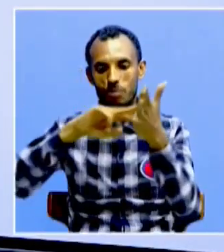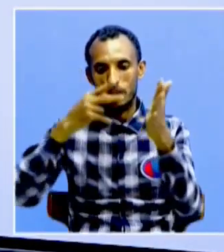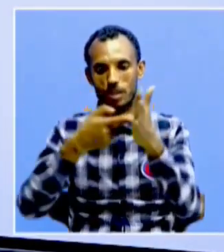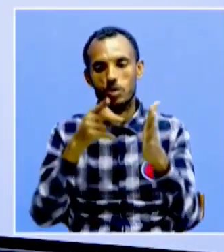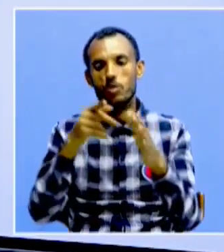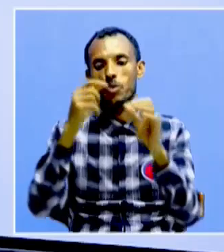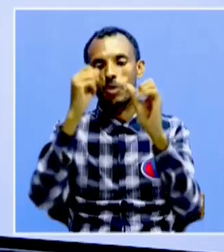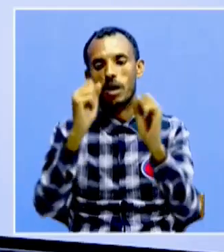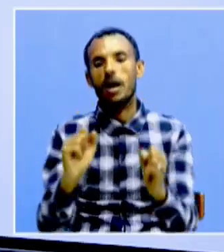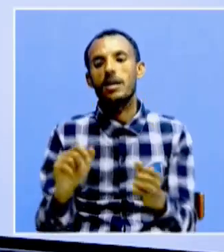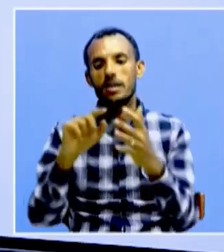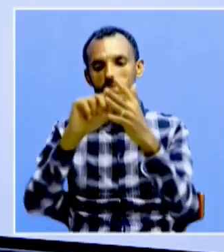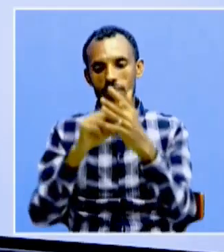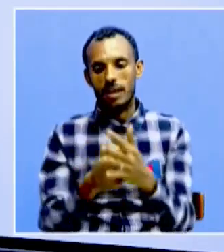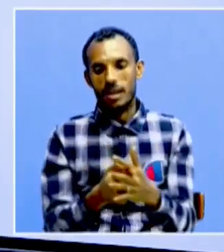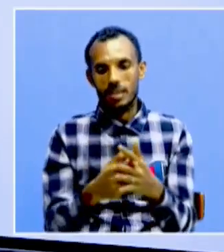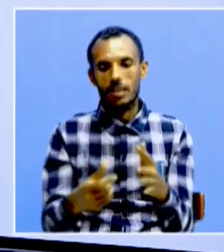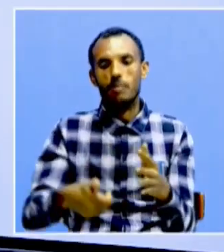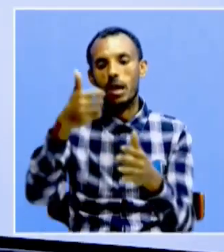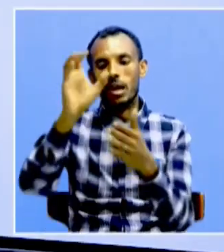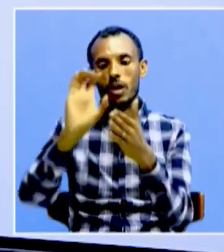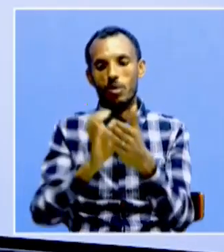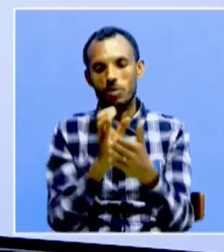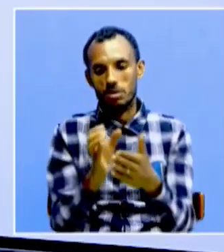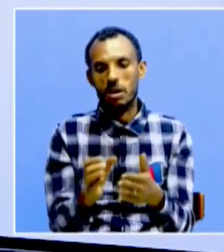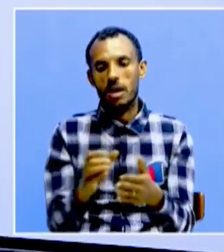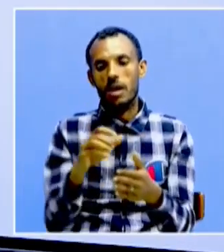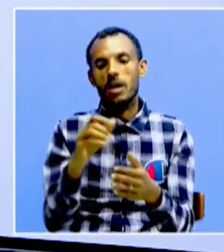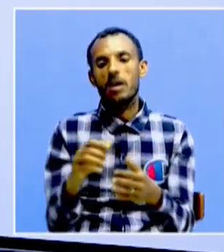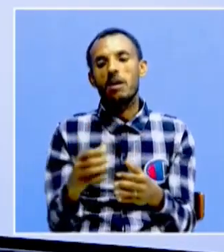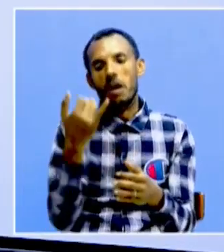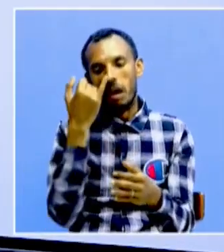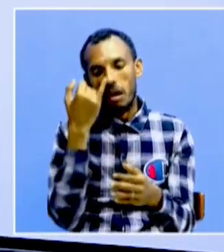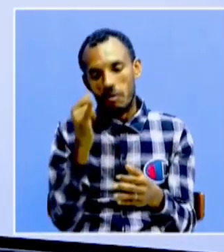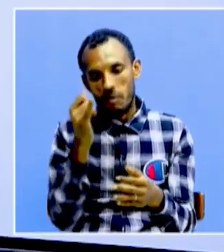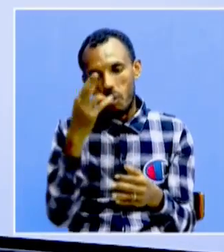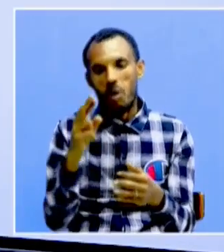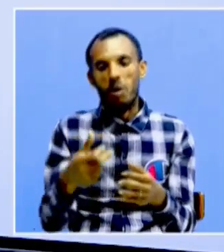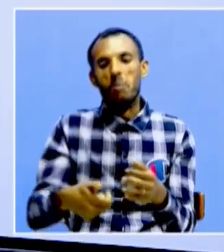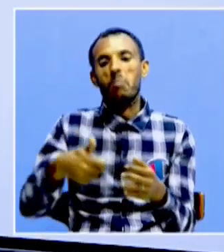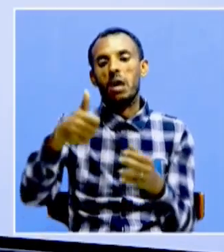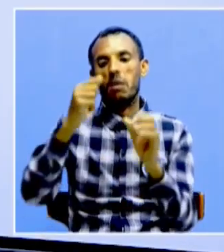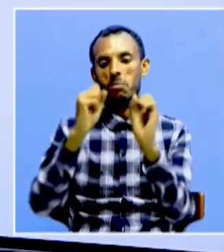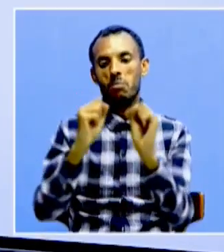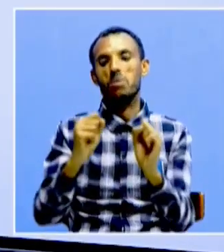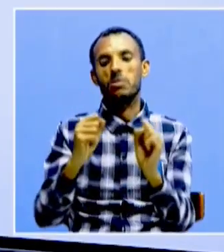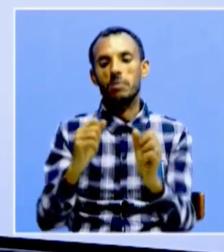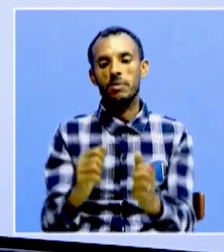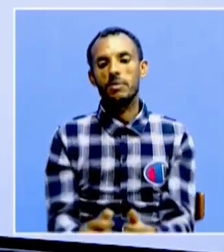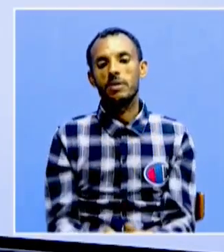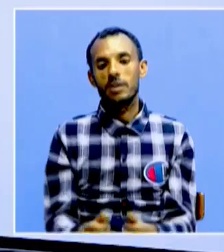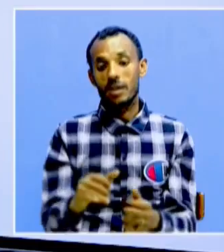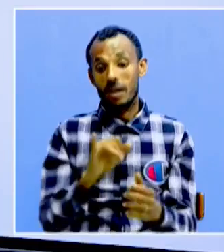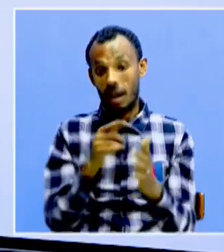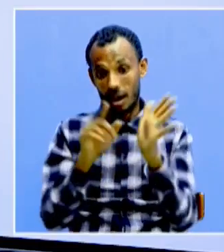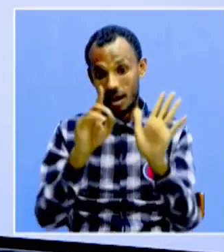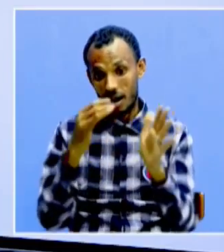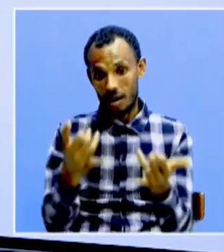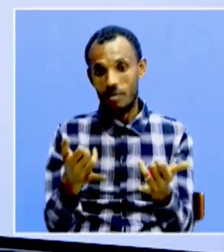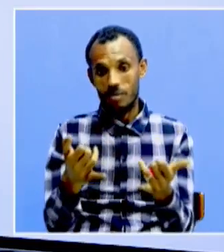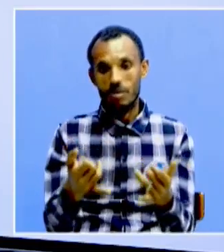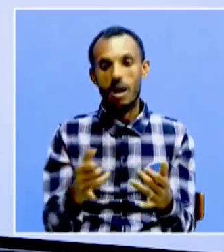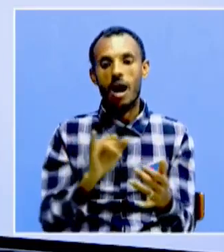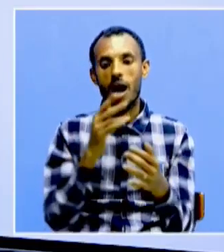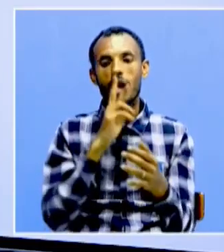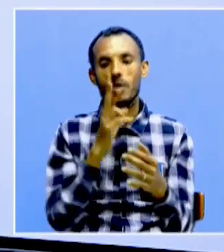can start in either way. Either with the if clause or with the main clause. Am I clear now? Are